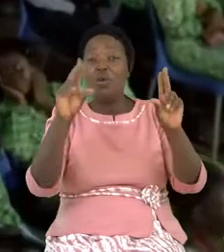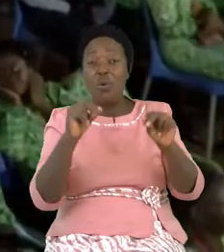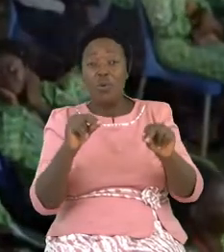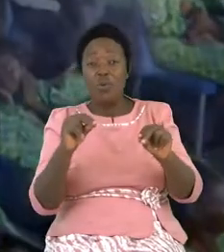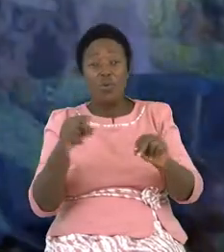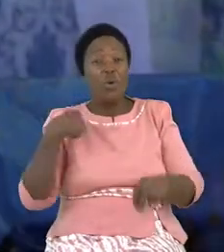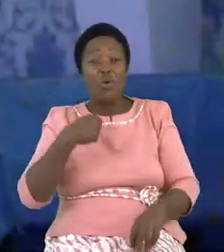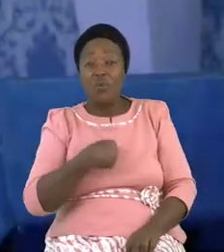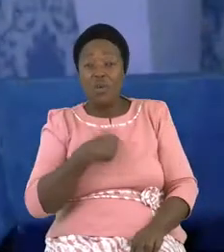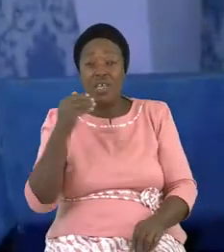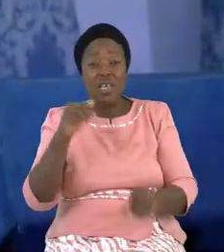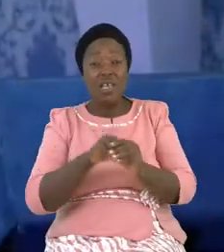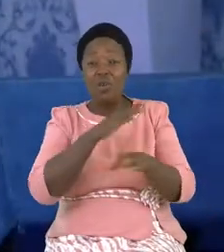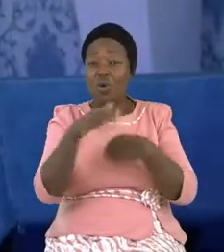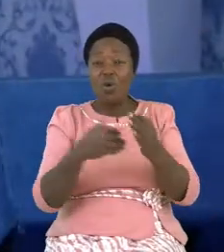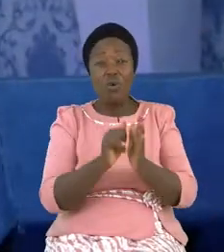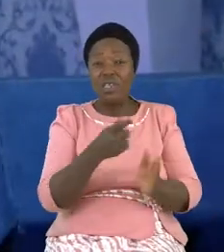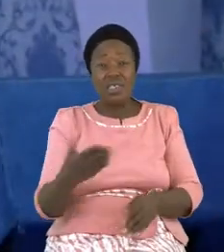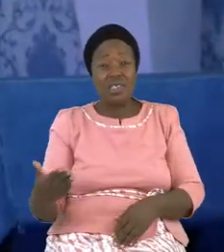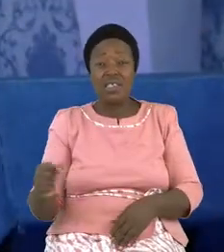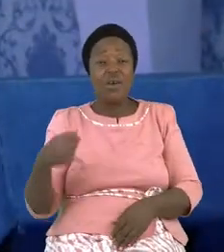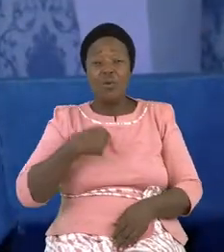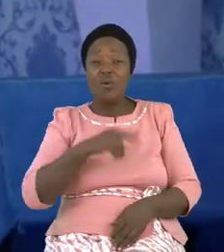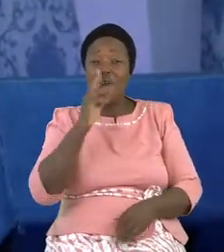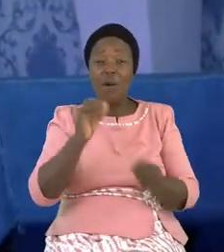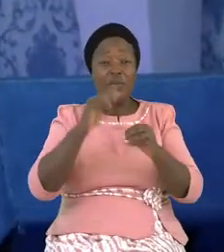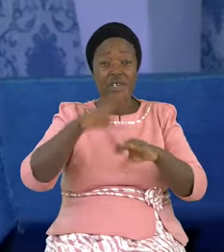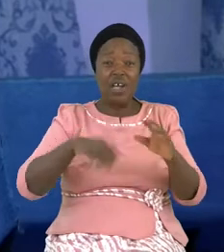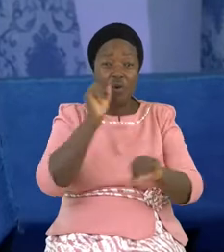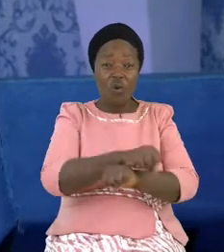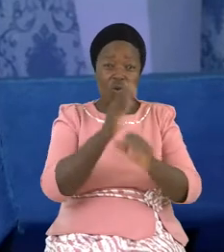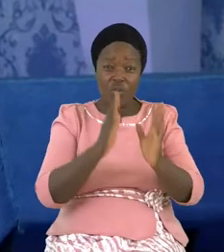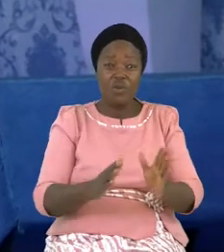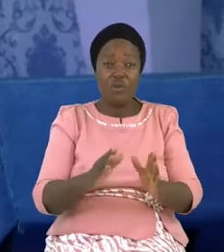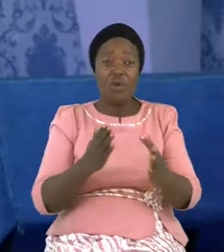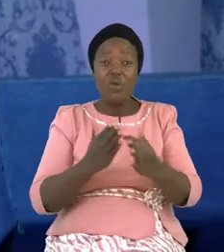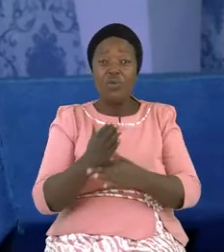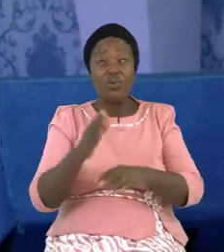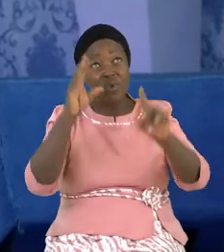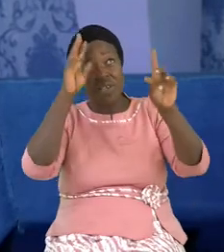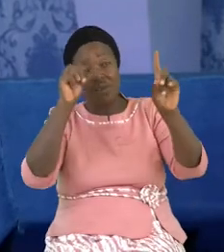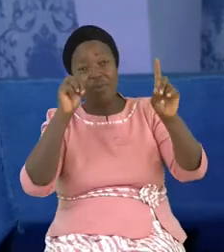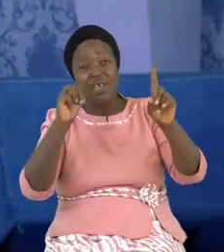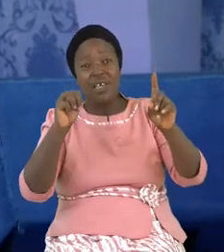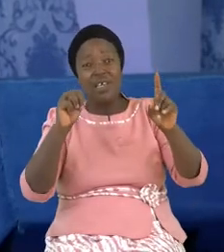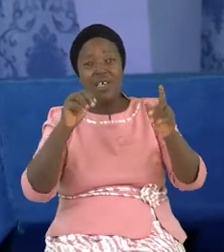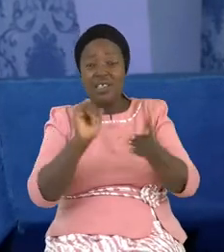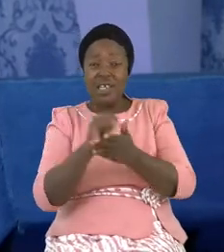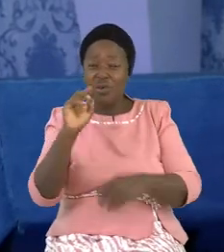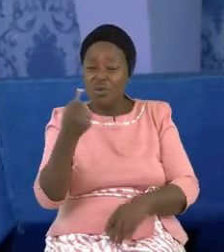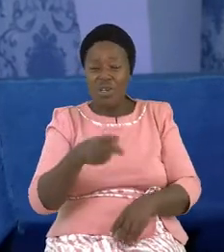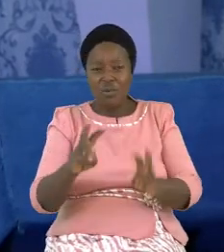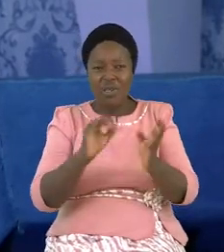in all these things, we are more than conquerors through him. That's the only way. That's the secret.